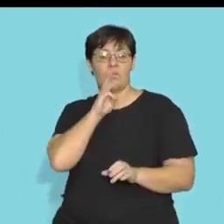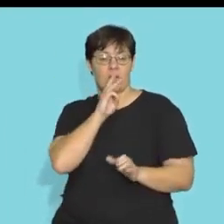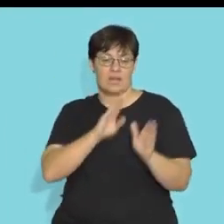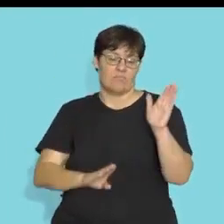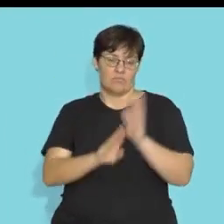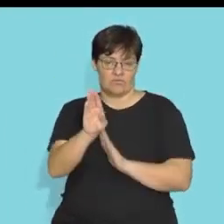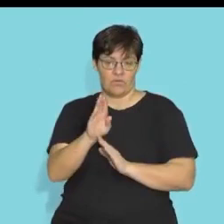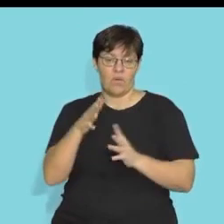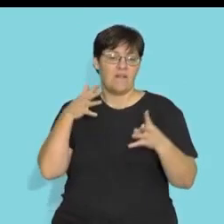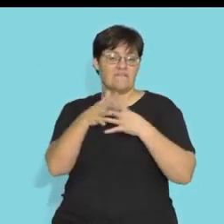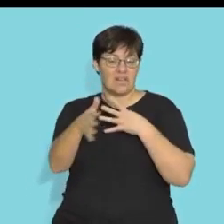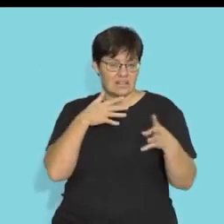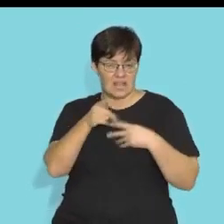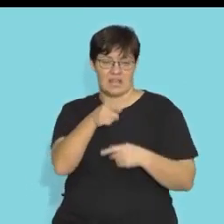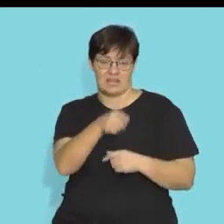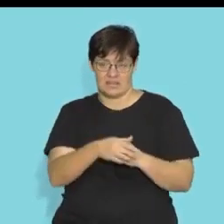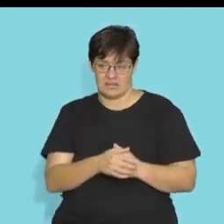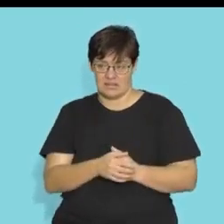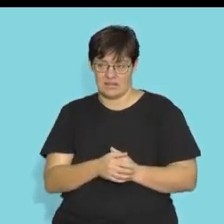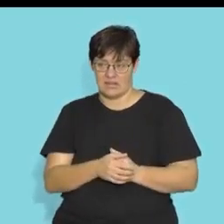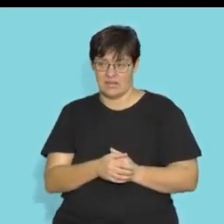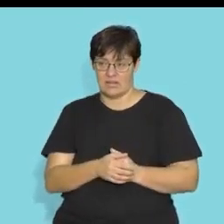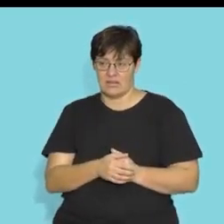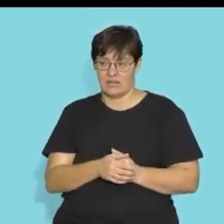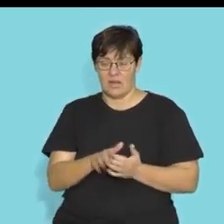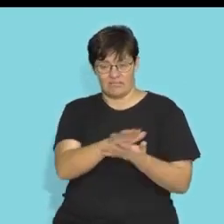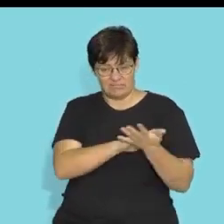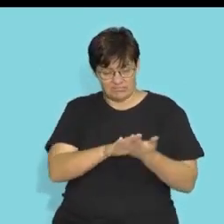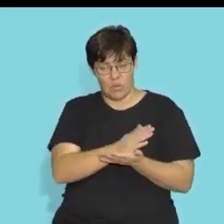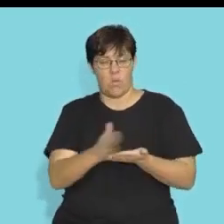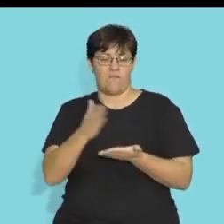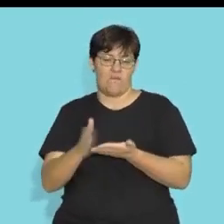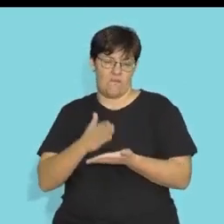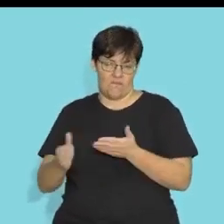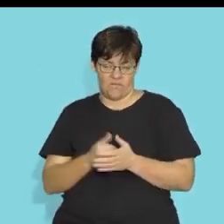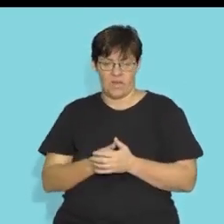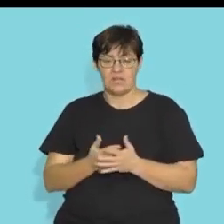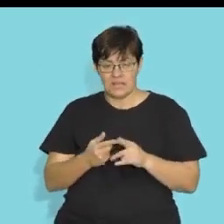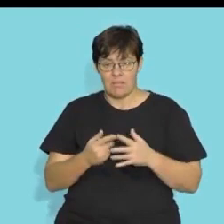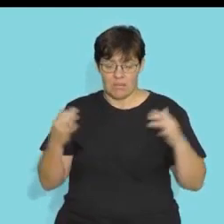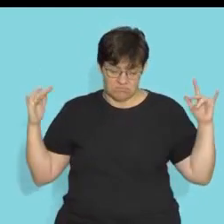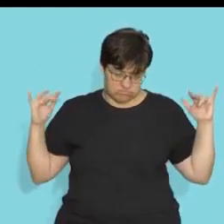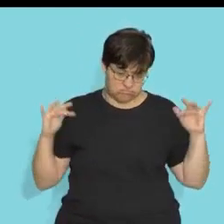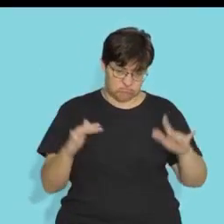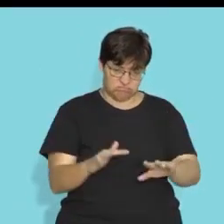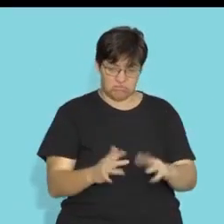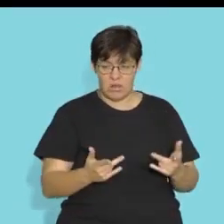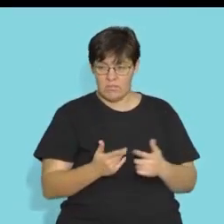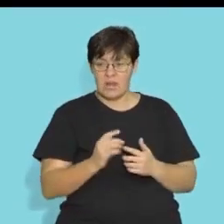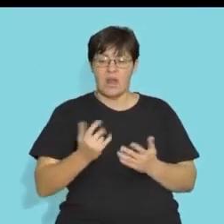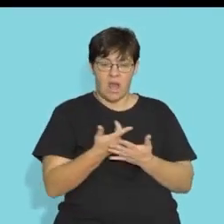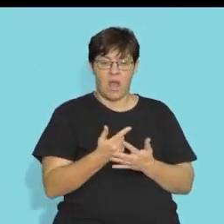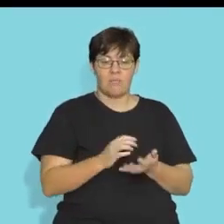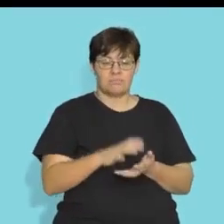It also is important in improving the quality of water by filtering out pollutants. They play an important role